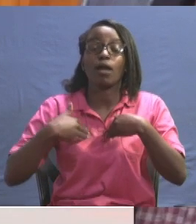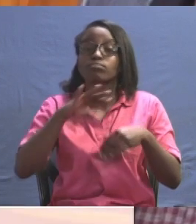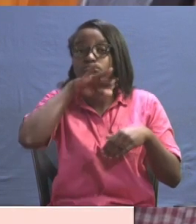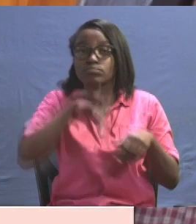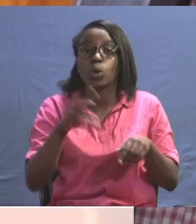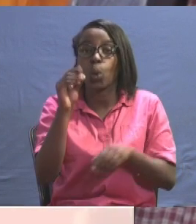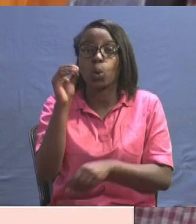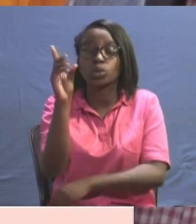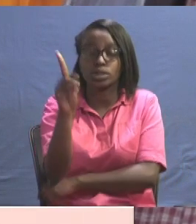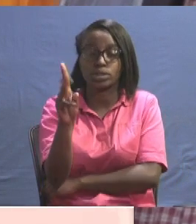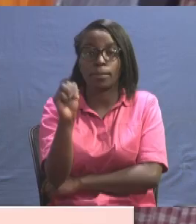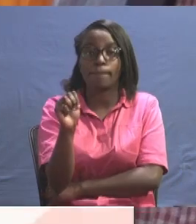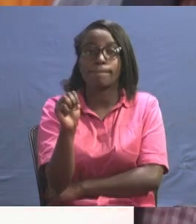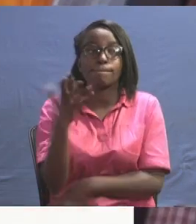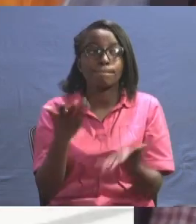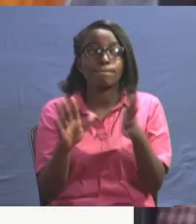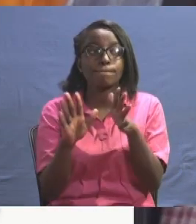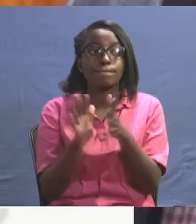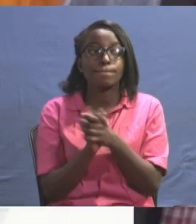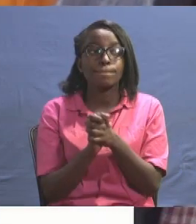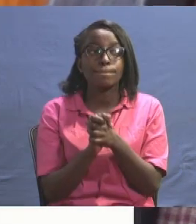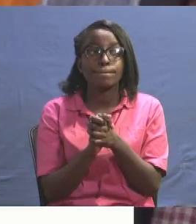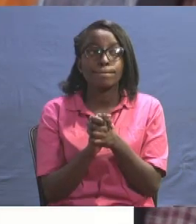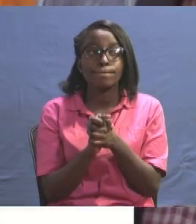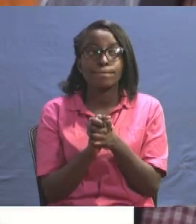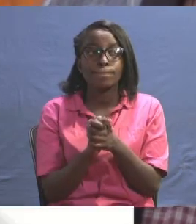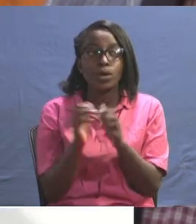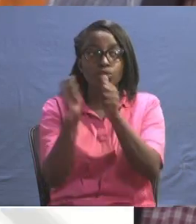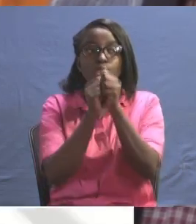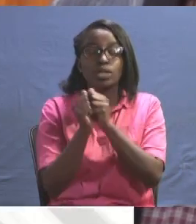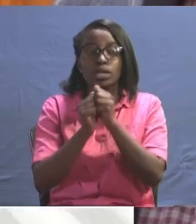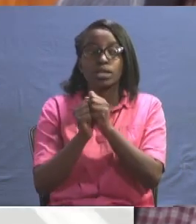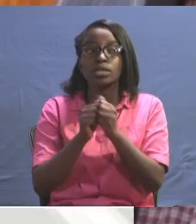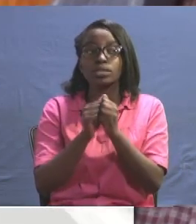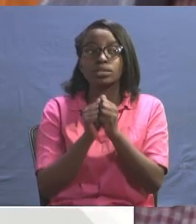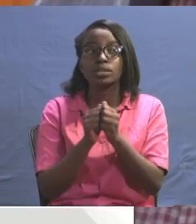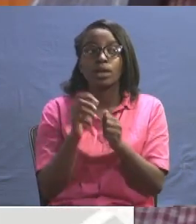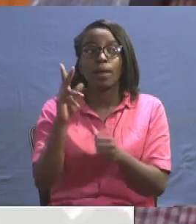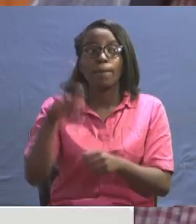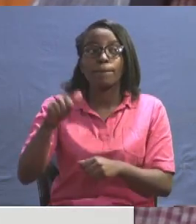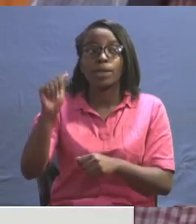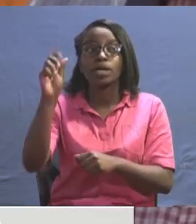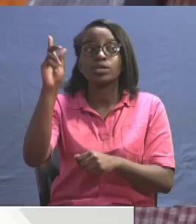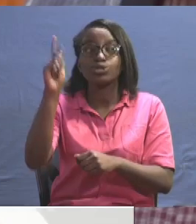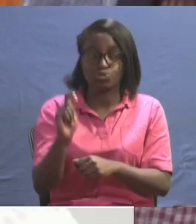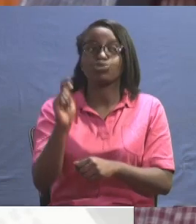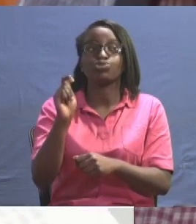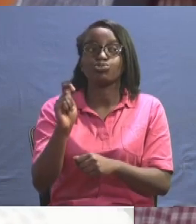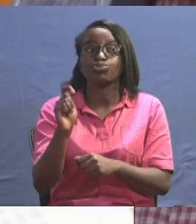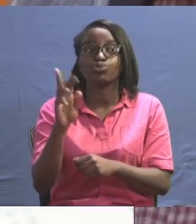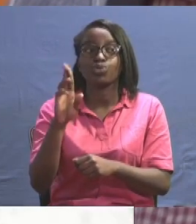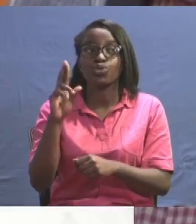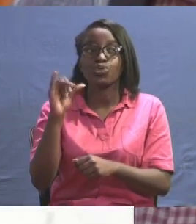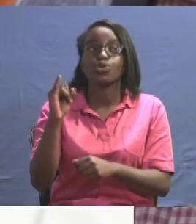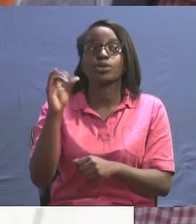party. Agenda yetu ya kwanza ni kumuunga mheshimiwa wetu party leader mkono